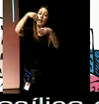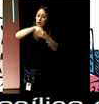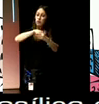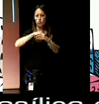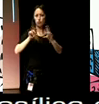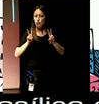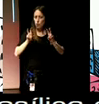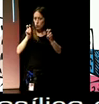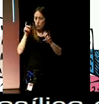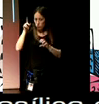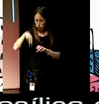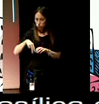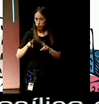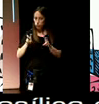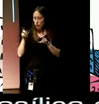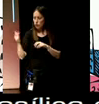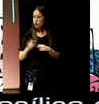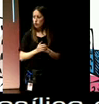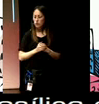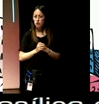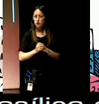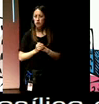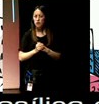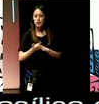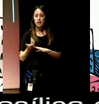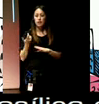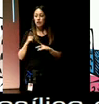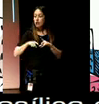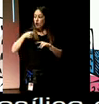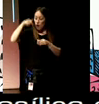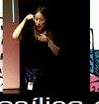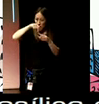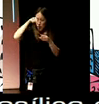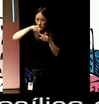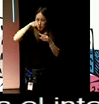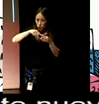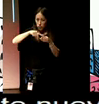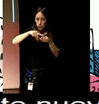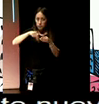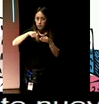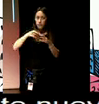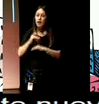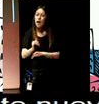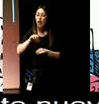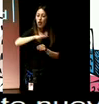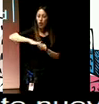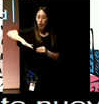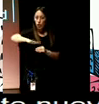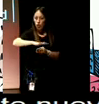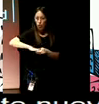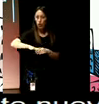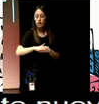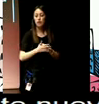below there is the place of the old village, the house of Mary